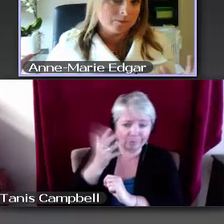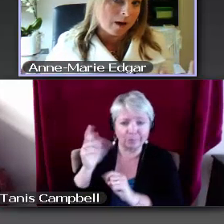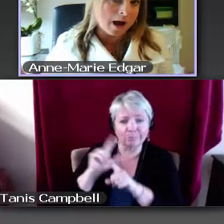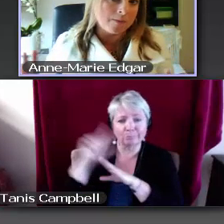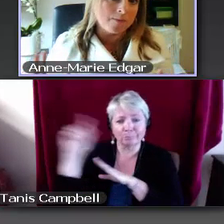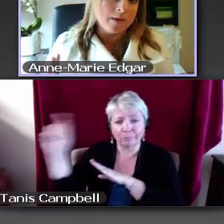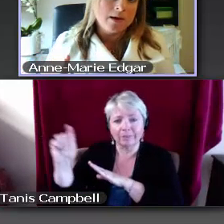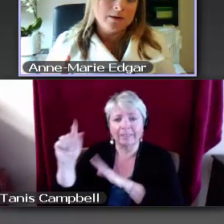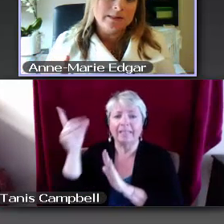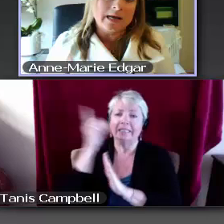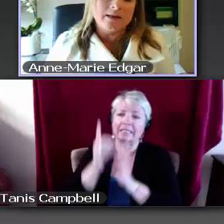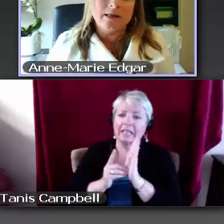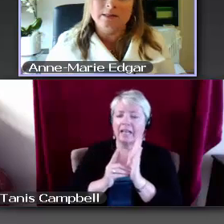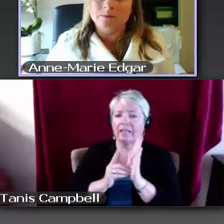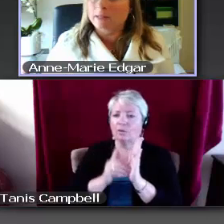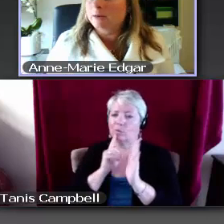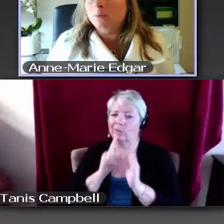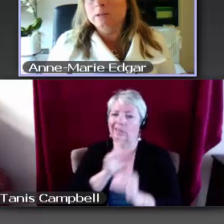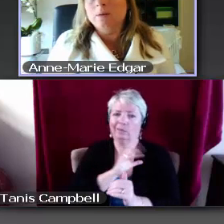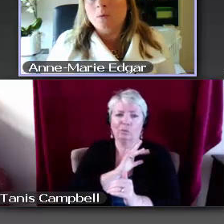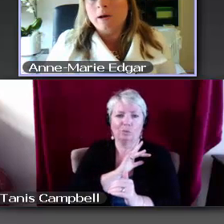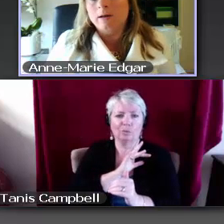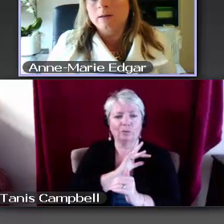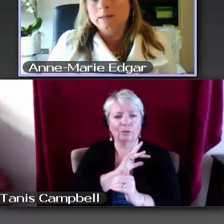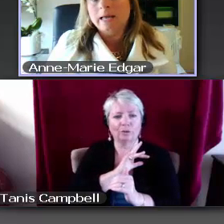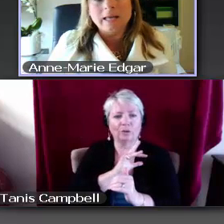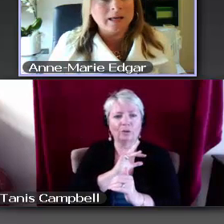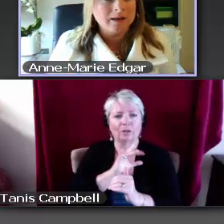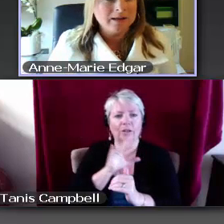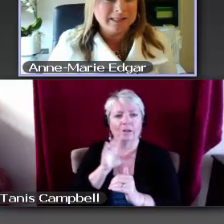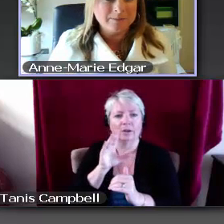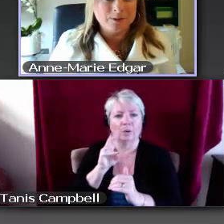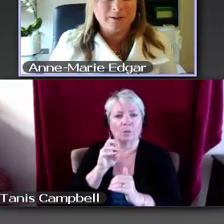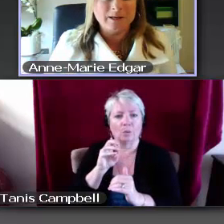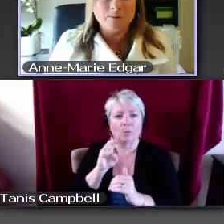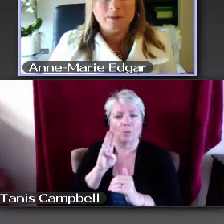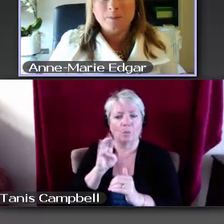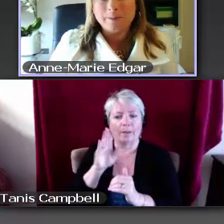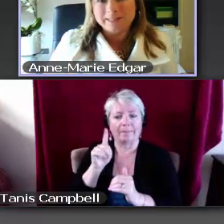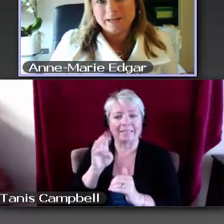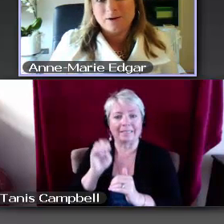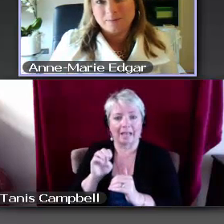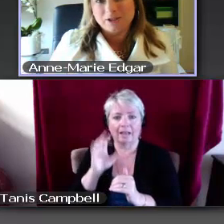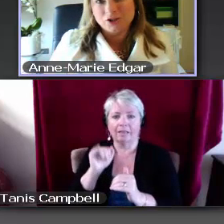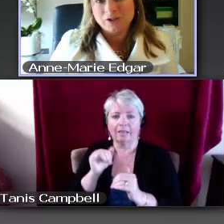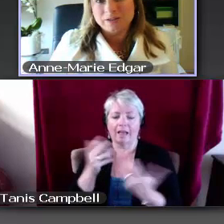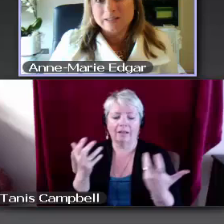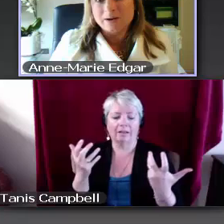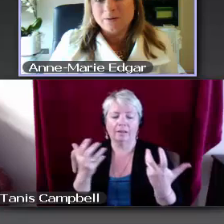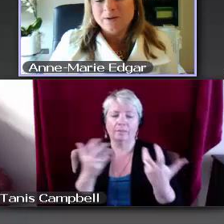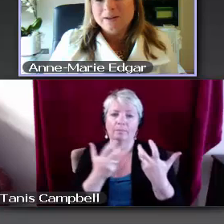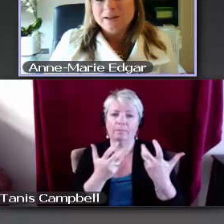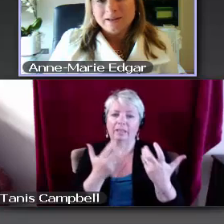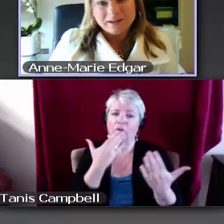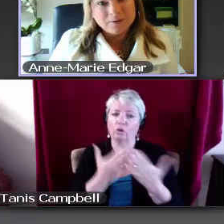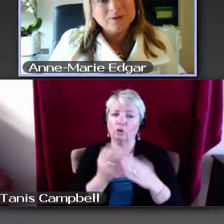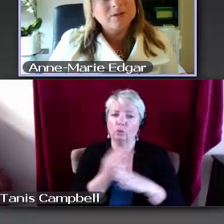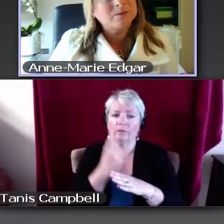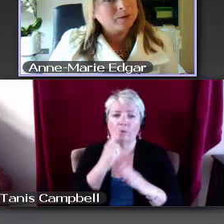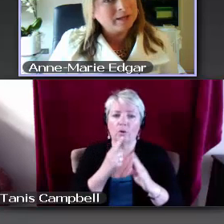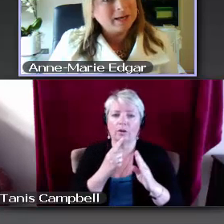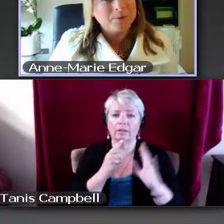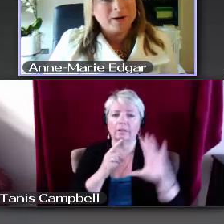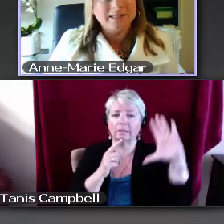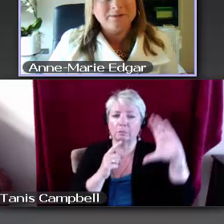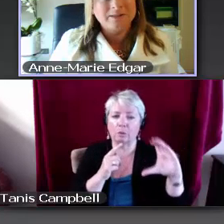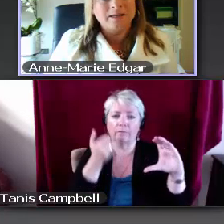fluid site that works on mobile, and he subsequently won the website competition. So, you know, there's